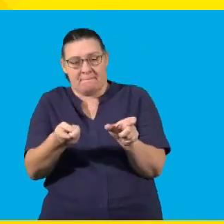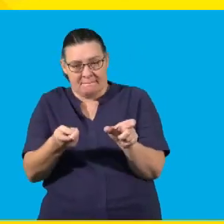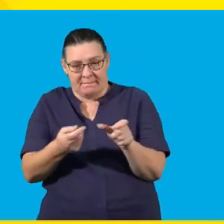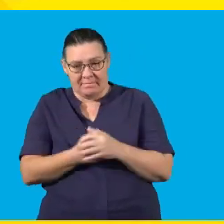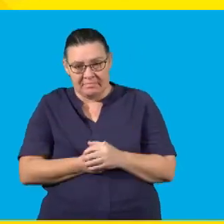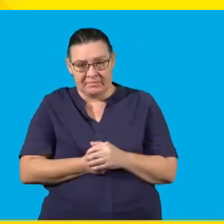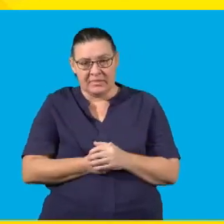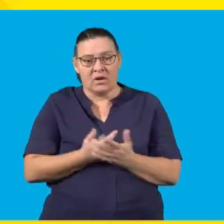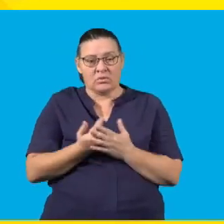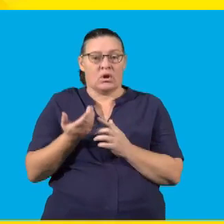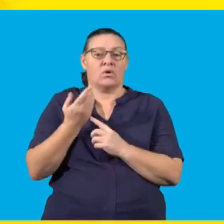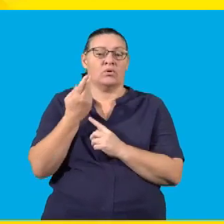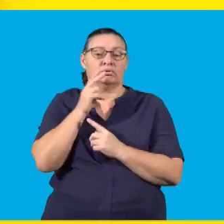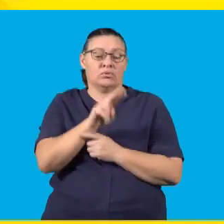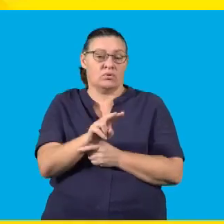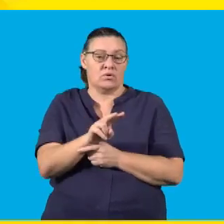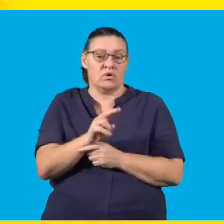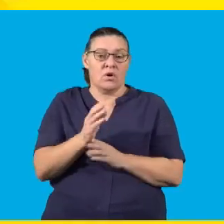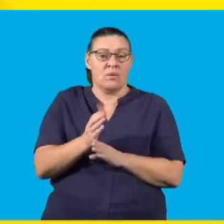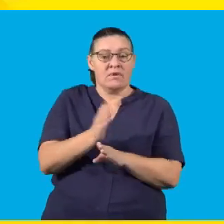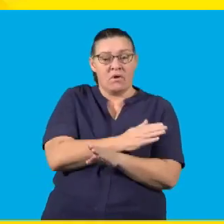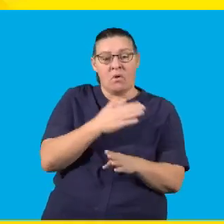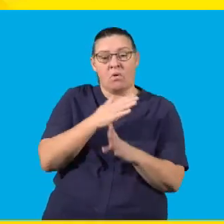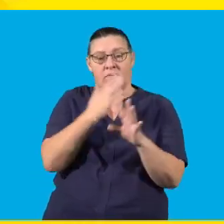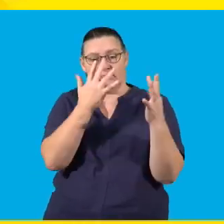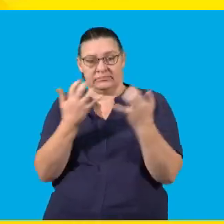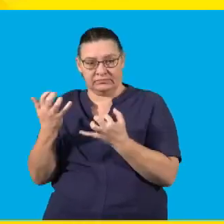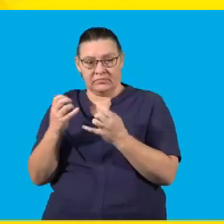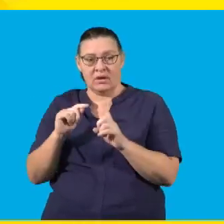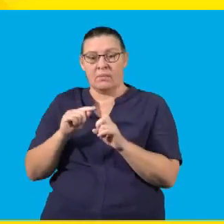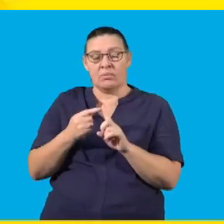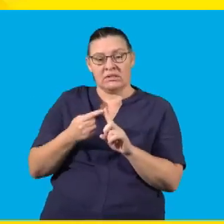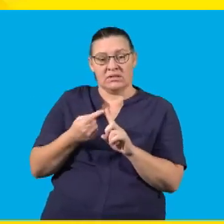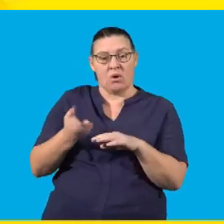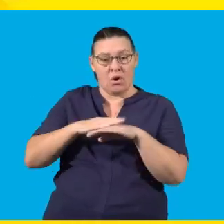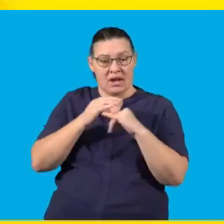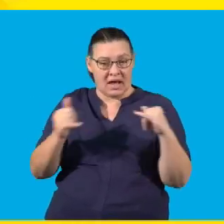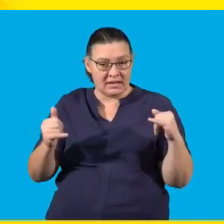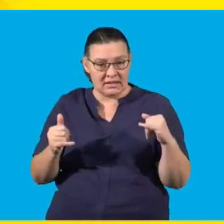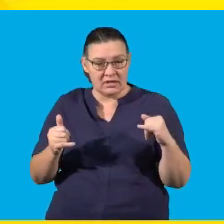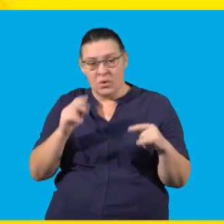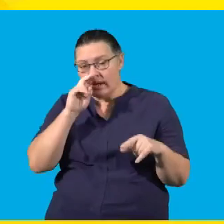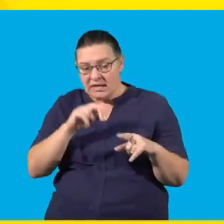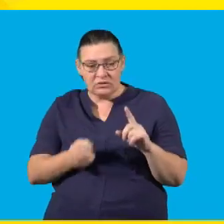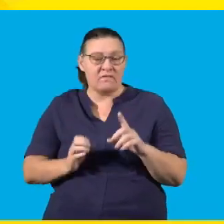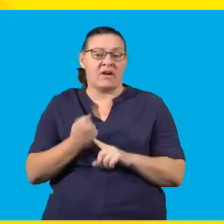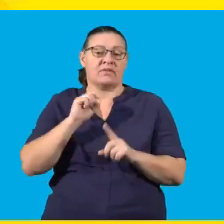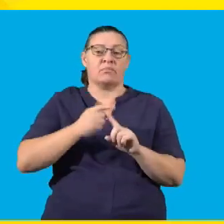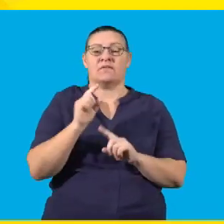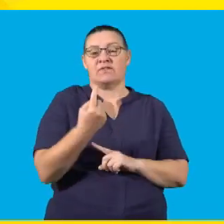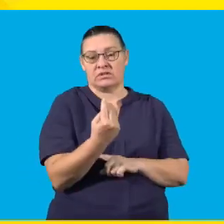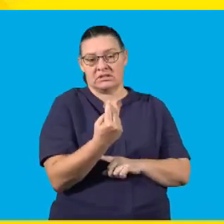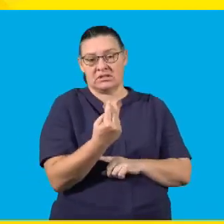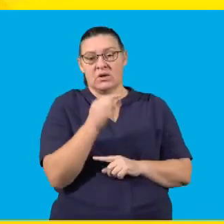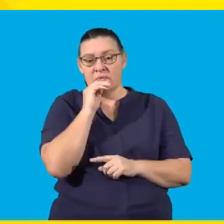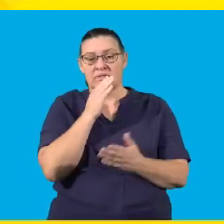one out, okay? We also saw there that before we could actually work out if the point lied on the line, we needed to find the point, and we